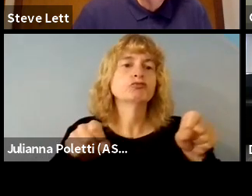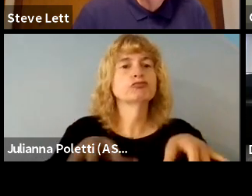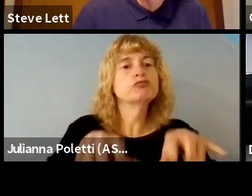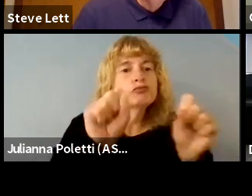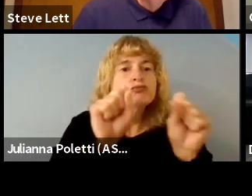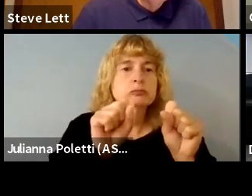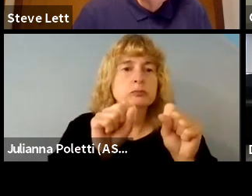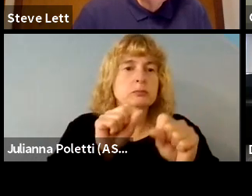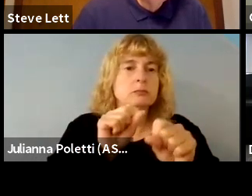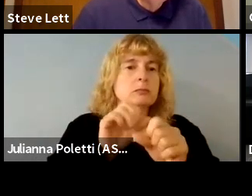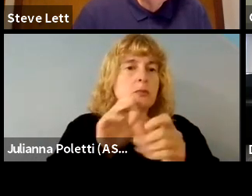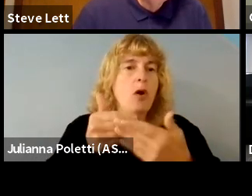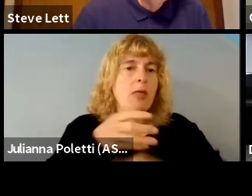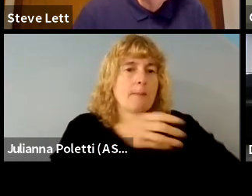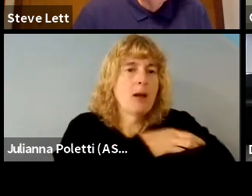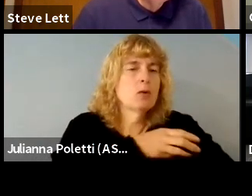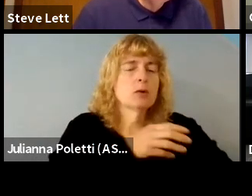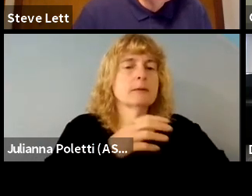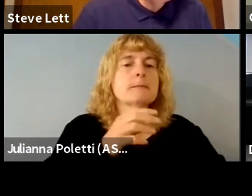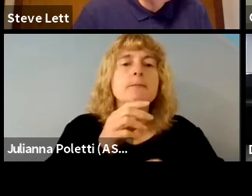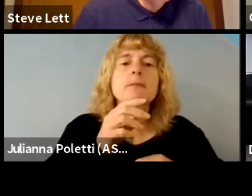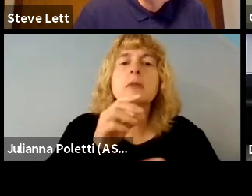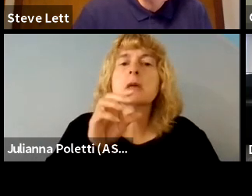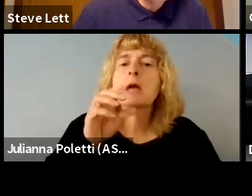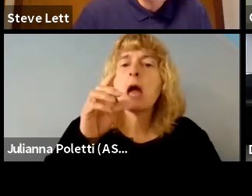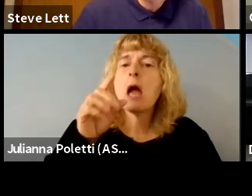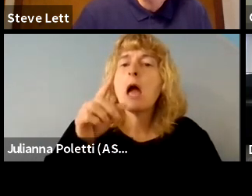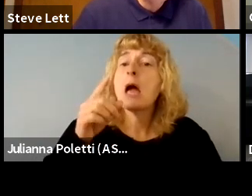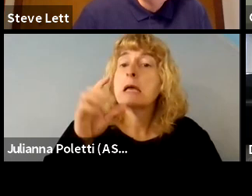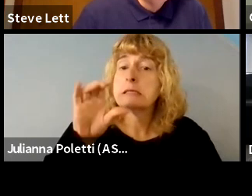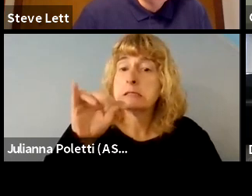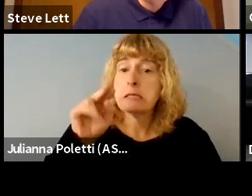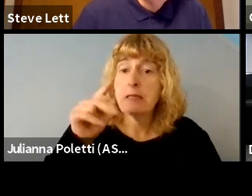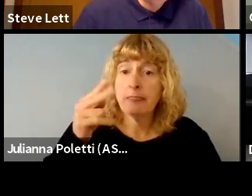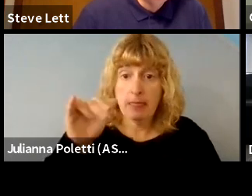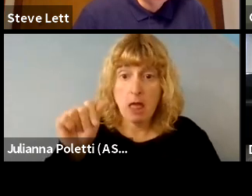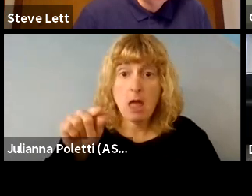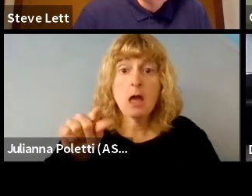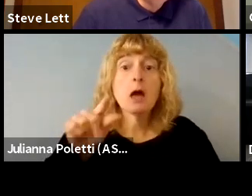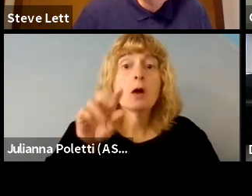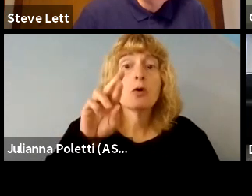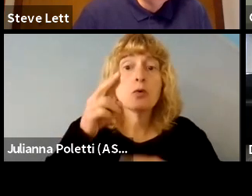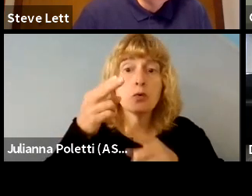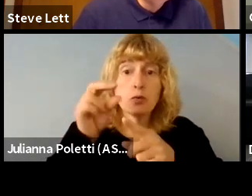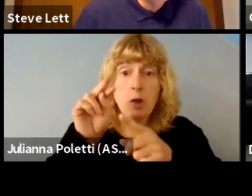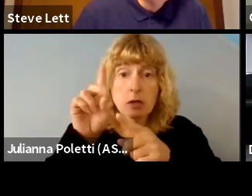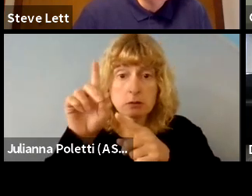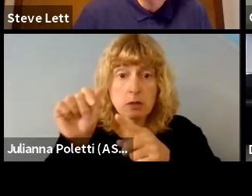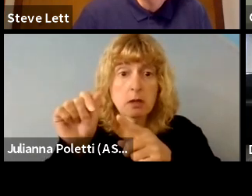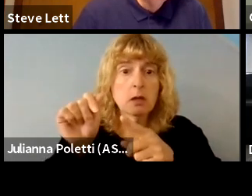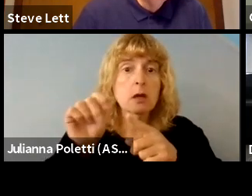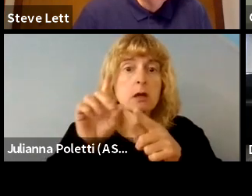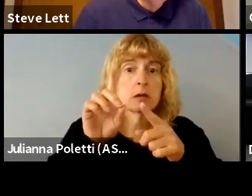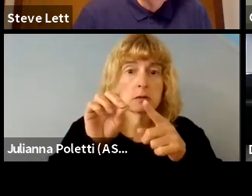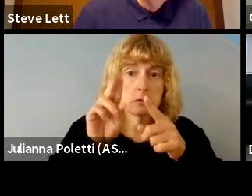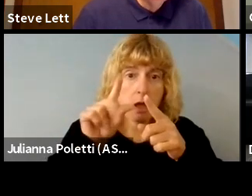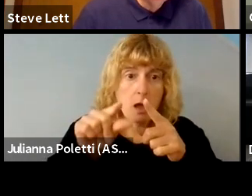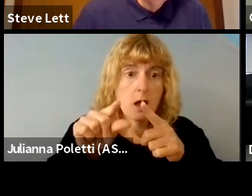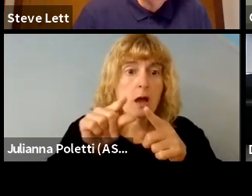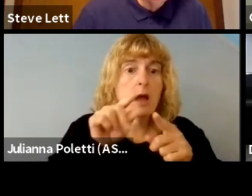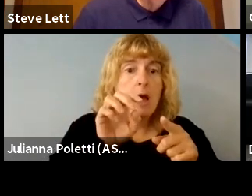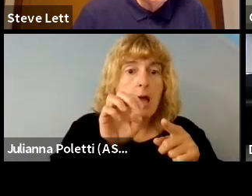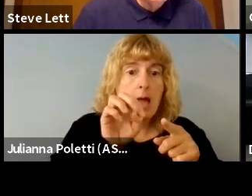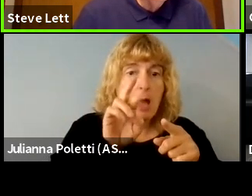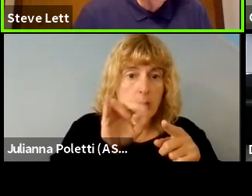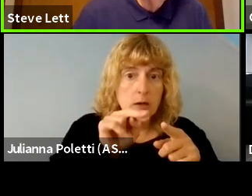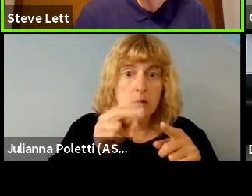had Cynthia, Rhonda, and Doug who had raised their hands, and maybe Aaron. I don't know if I got you too, Aaron. Is that right? So